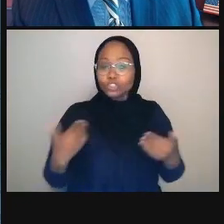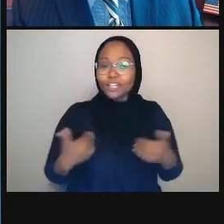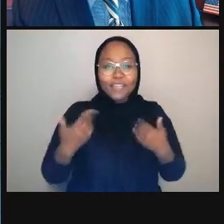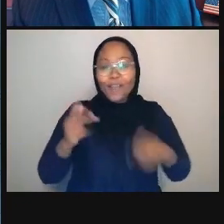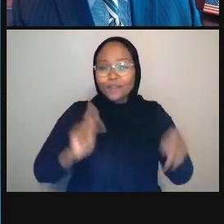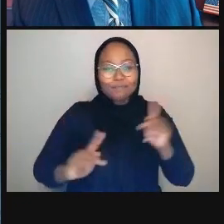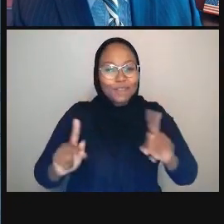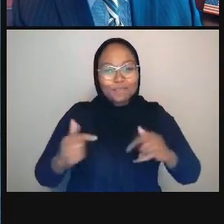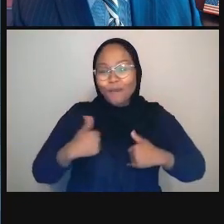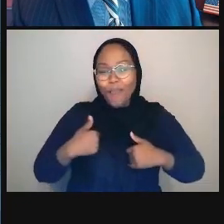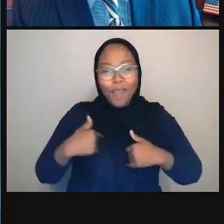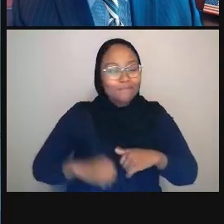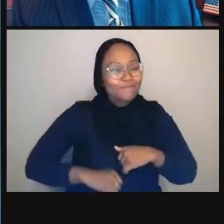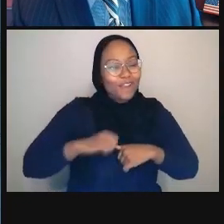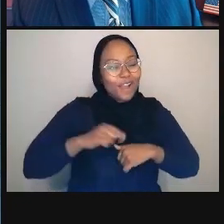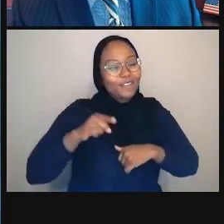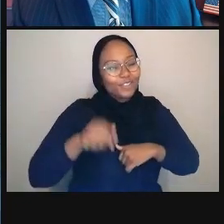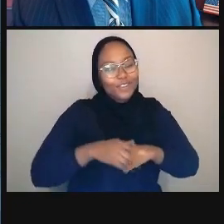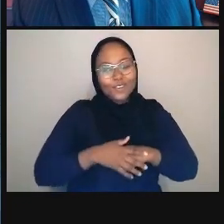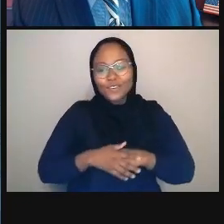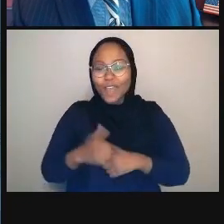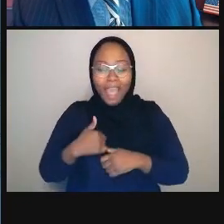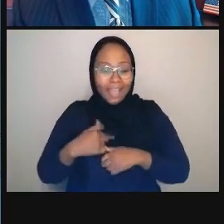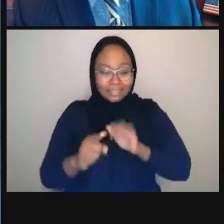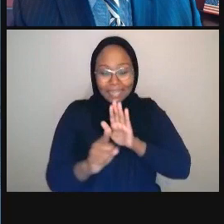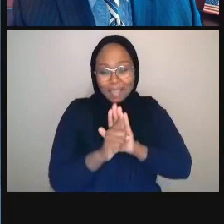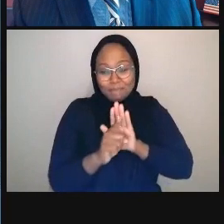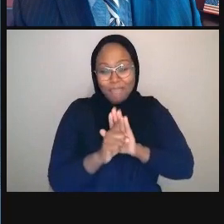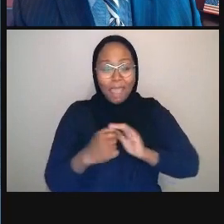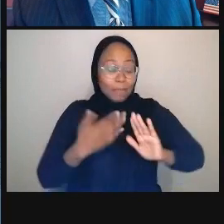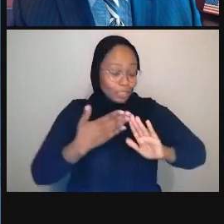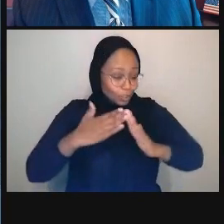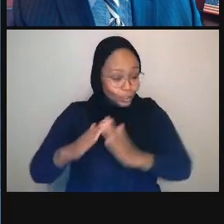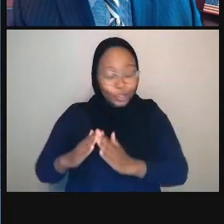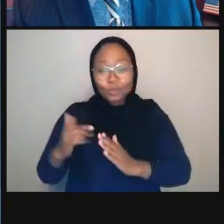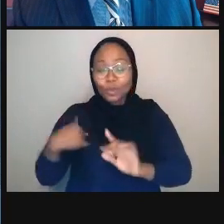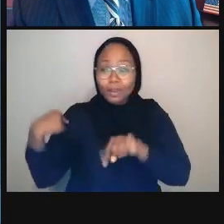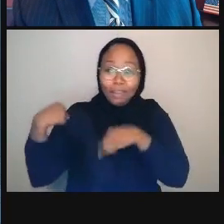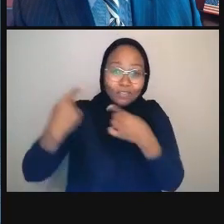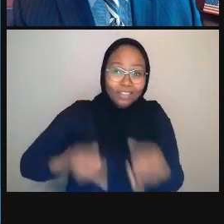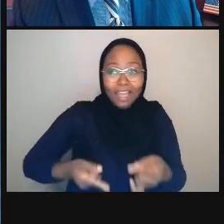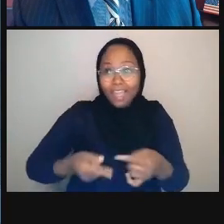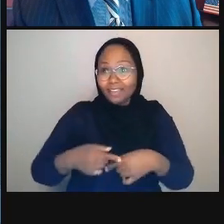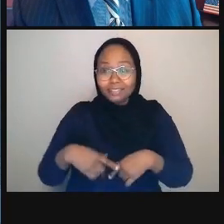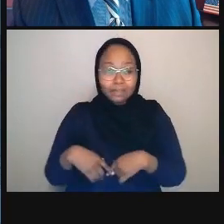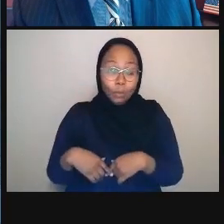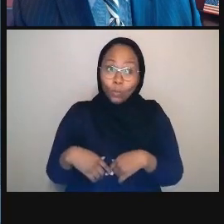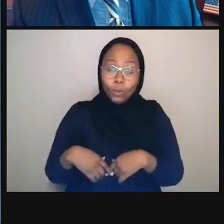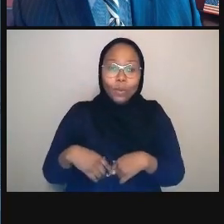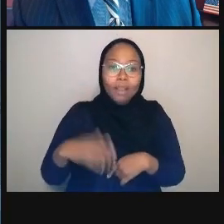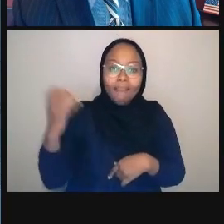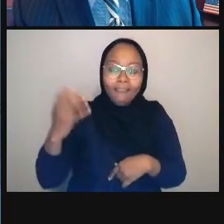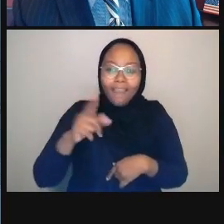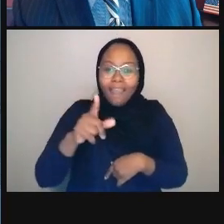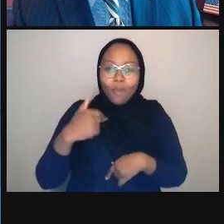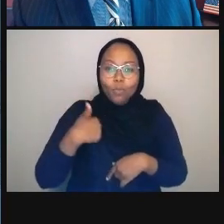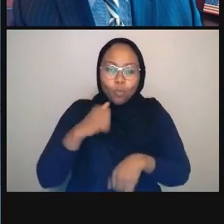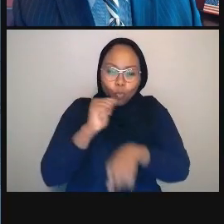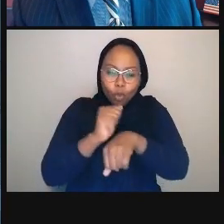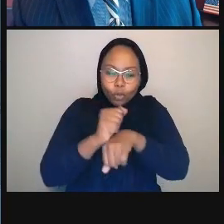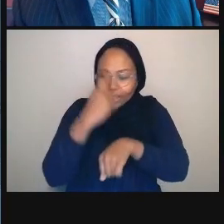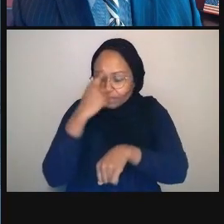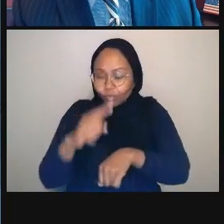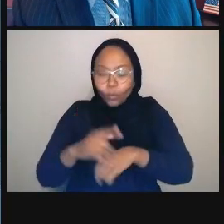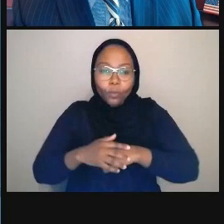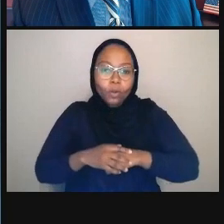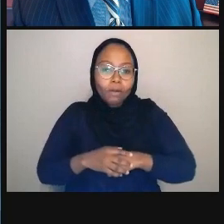I'm very proud of you. I as an imam of a community for the last, you know, quarter century, working for, you know,